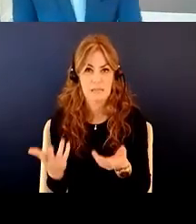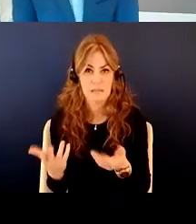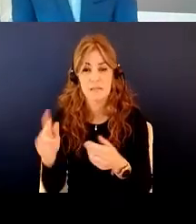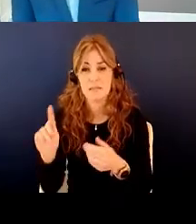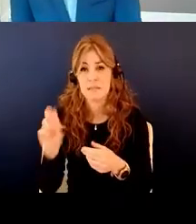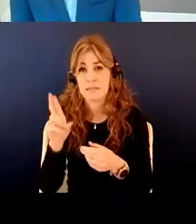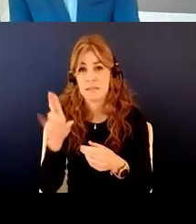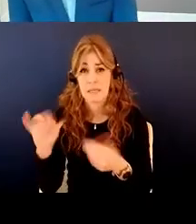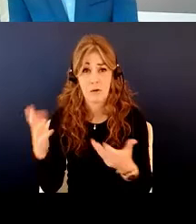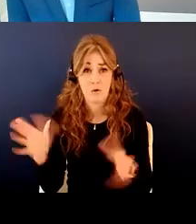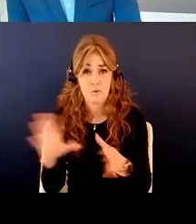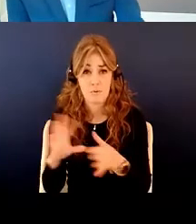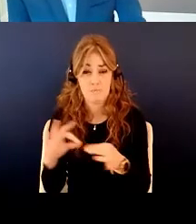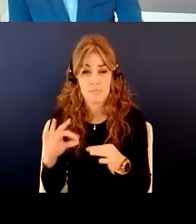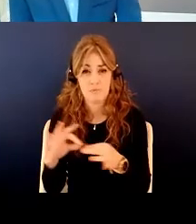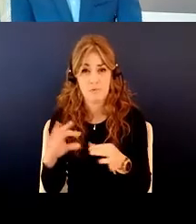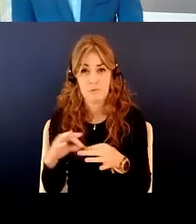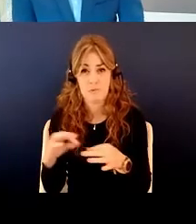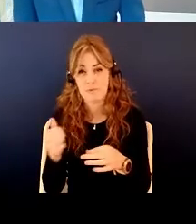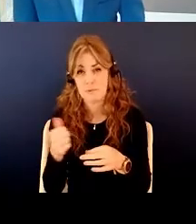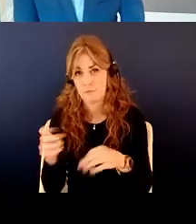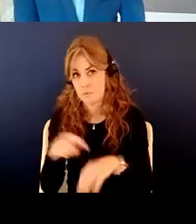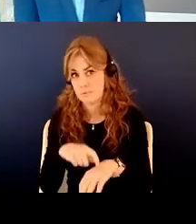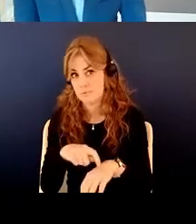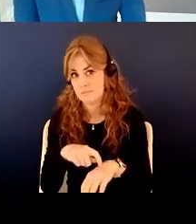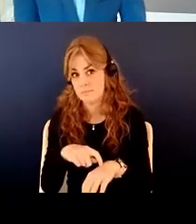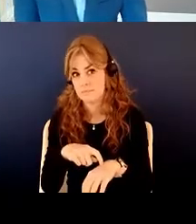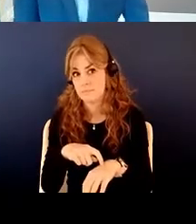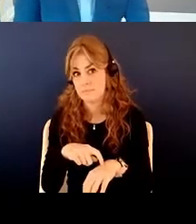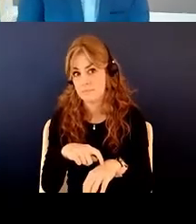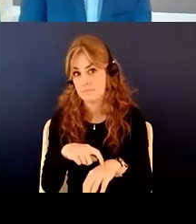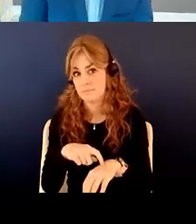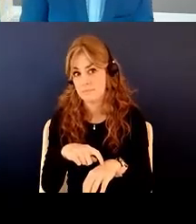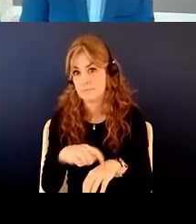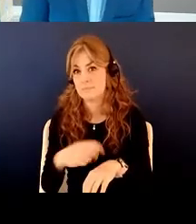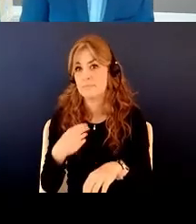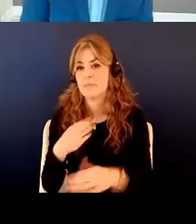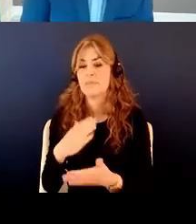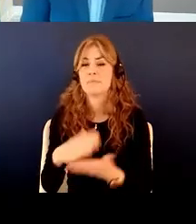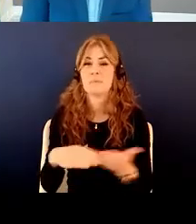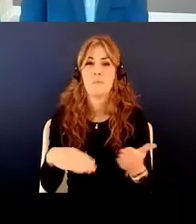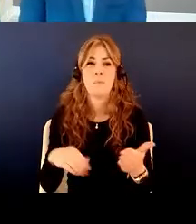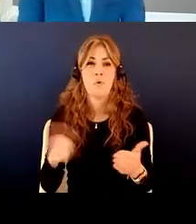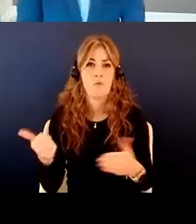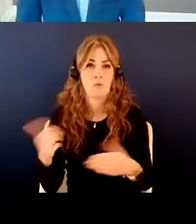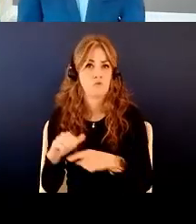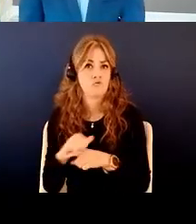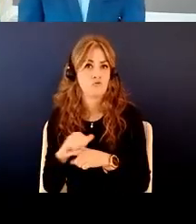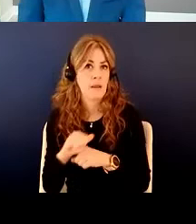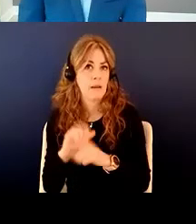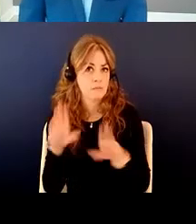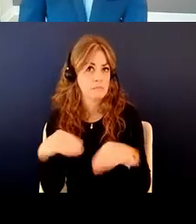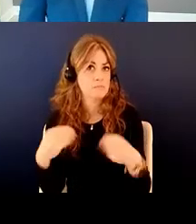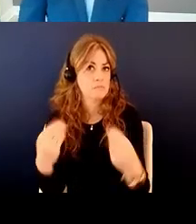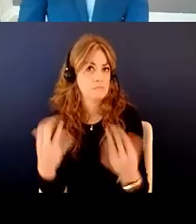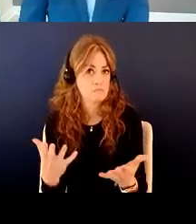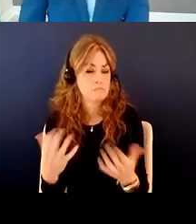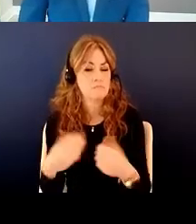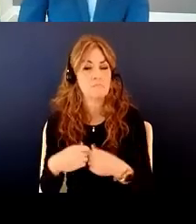already mentioned a few times that we have some other training programs that we